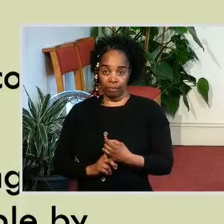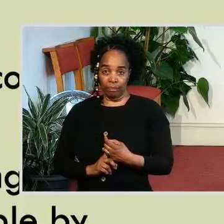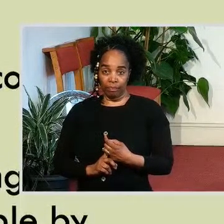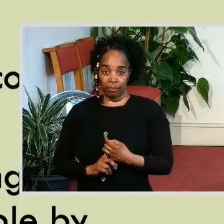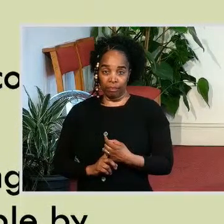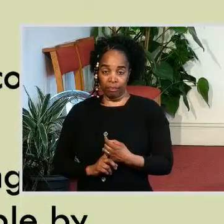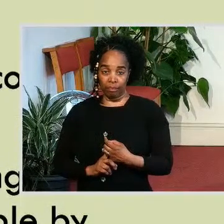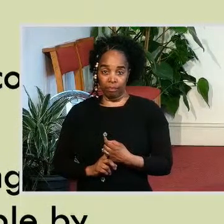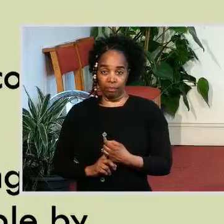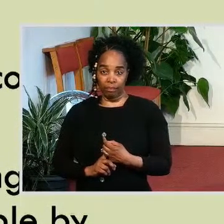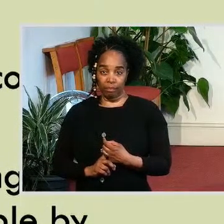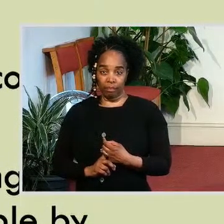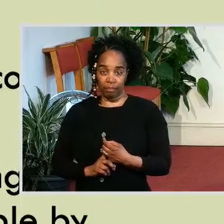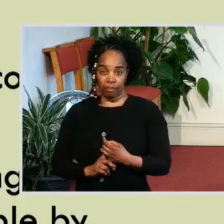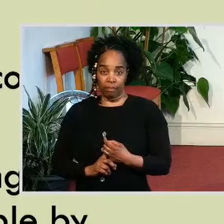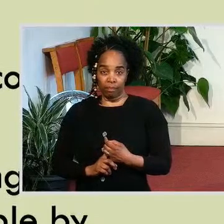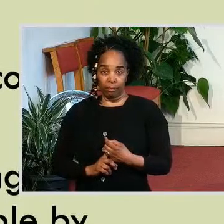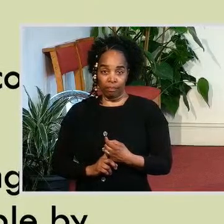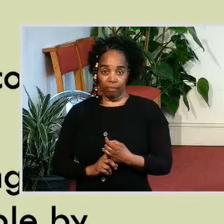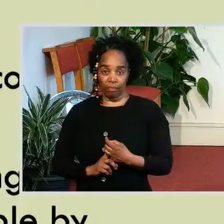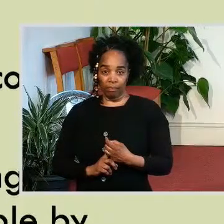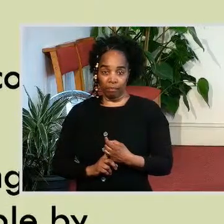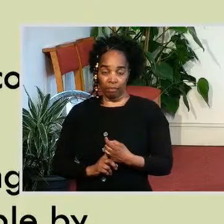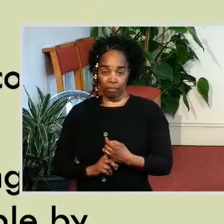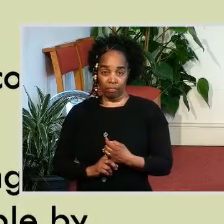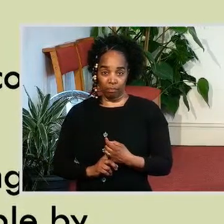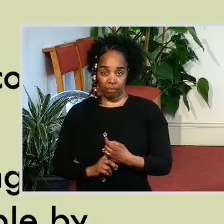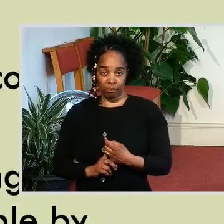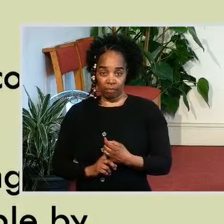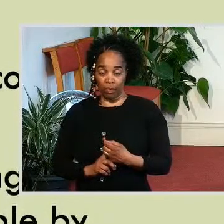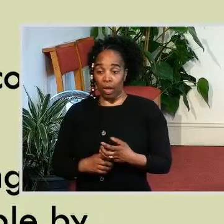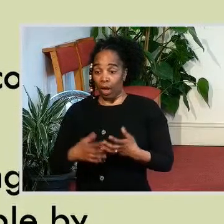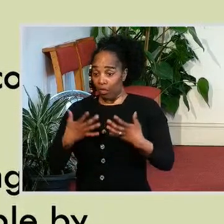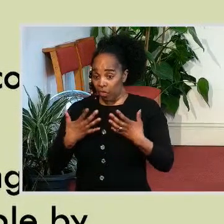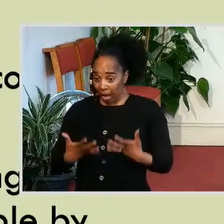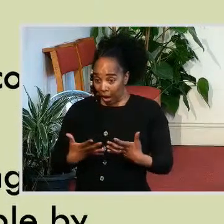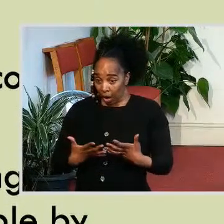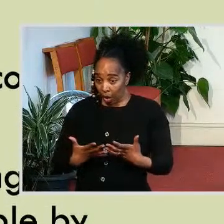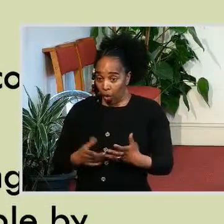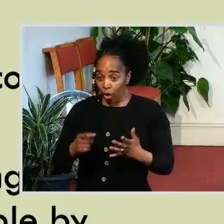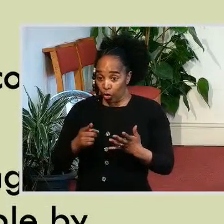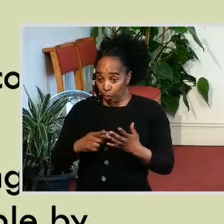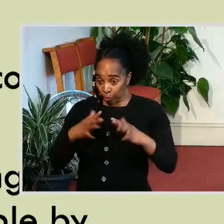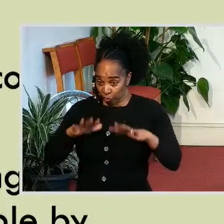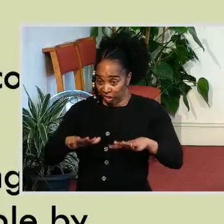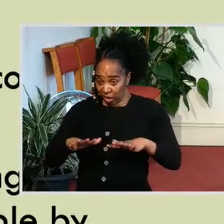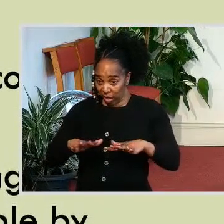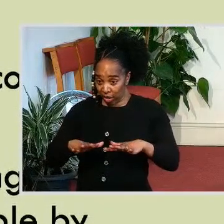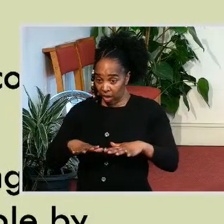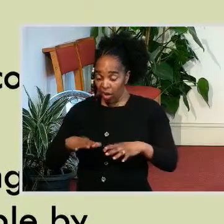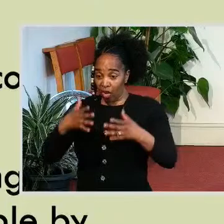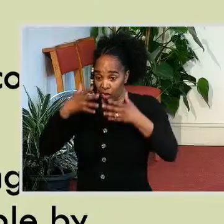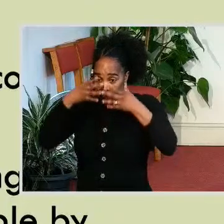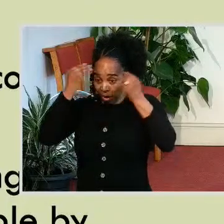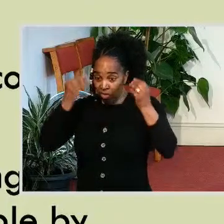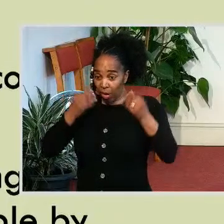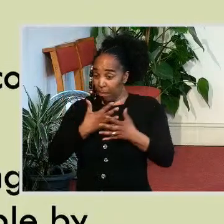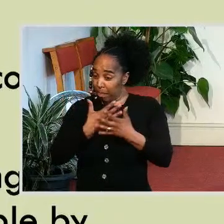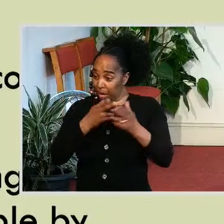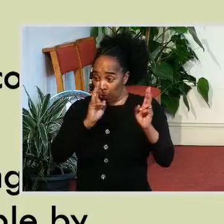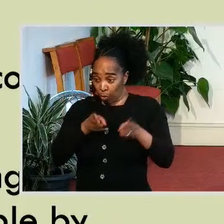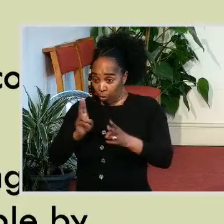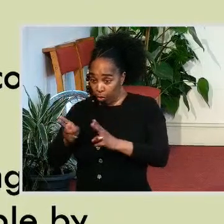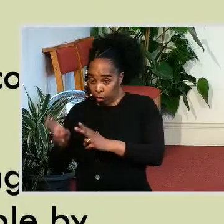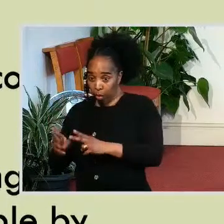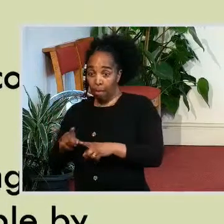And putting things into perspective, so dementia is now the most common cause of death in the UK, which I found surprising